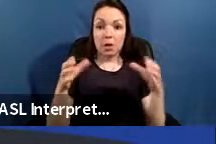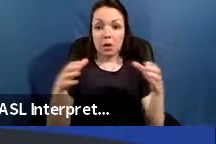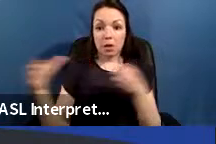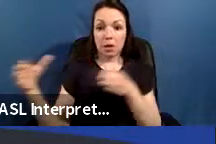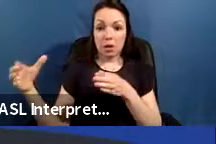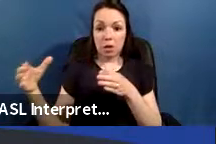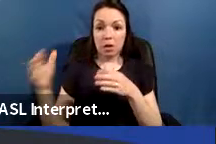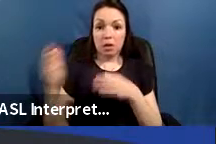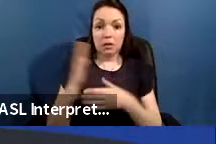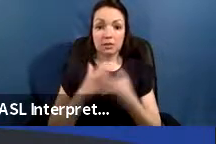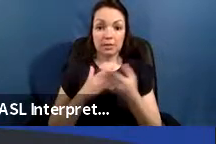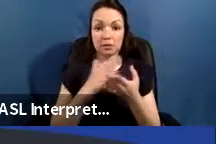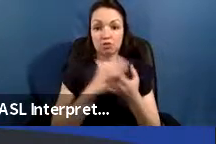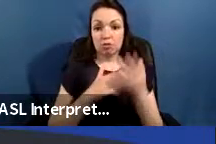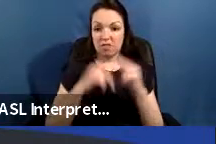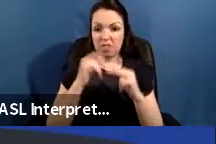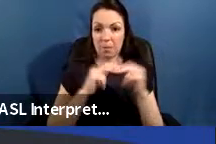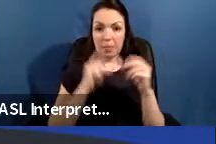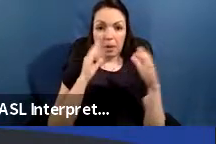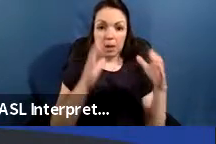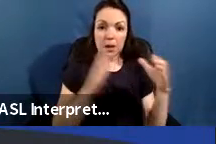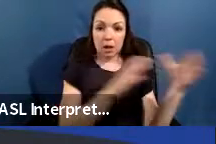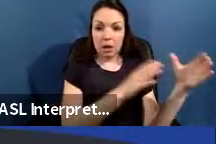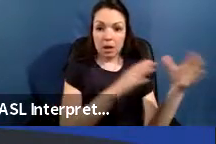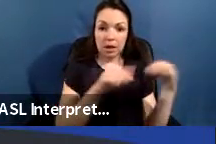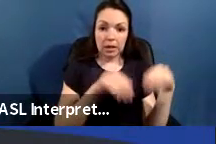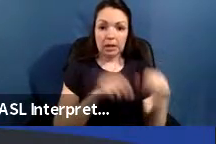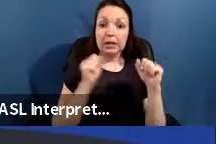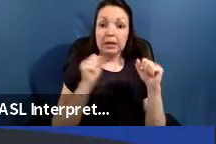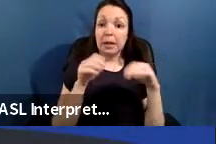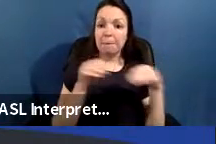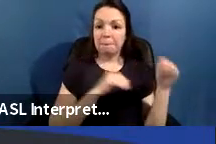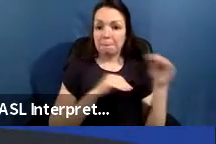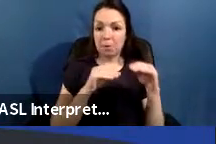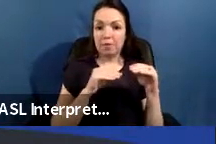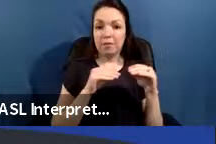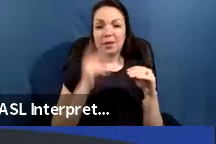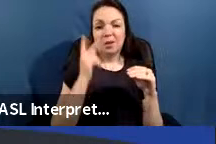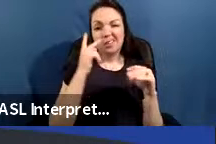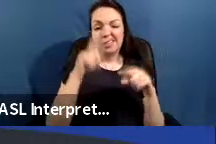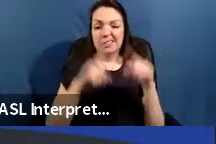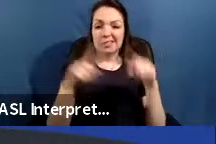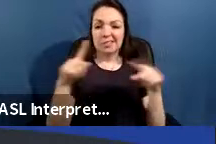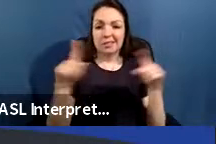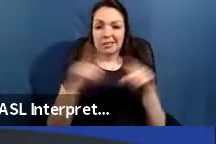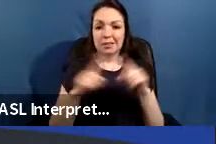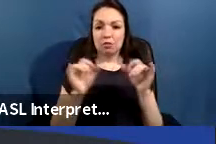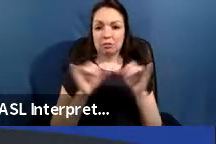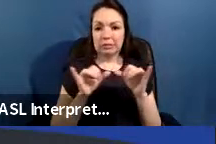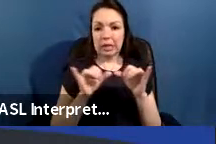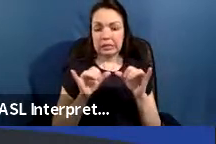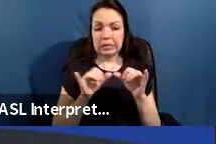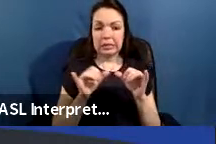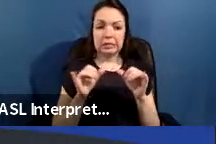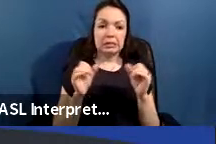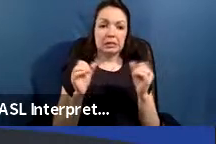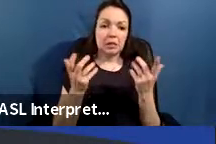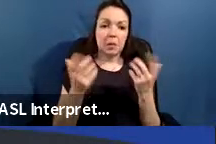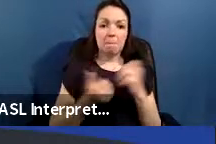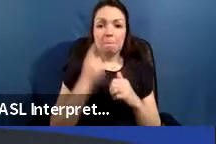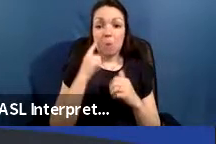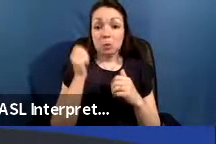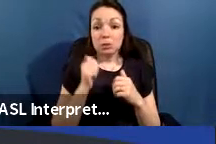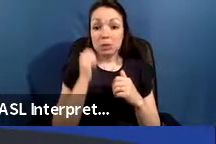sections. These buildings are seen in various sizes or the number of classrooms. Most common sizes are